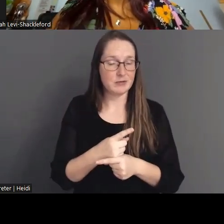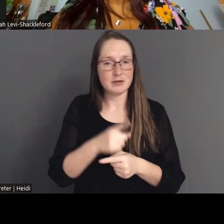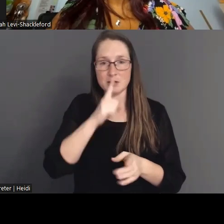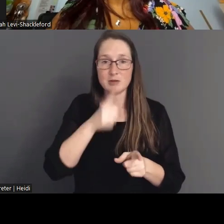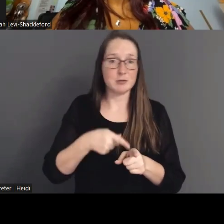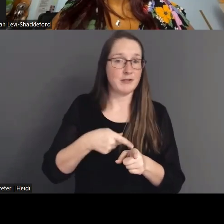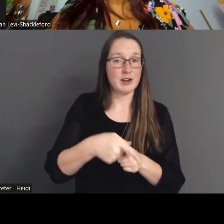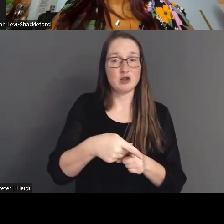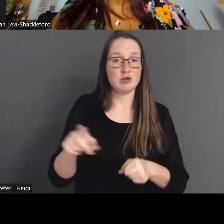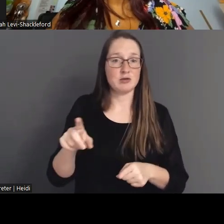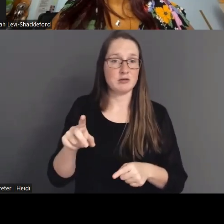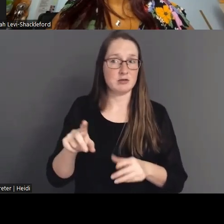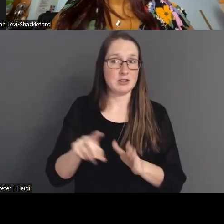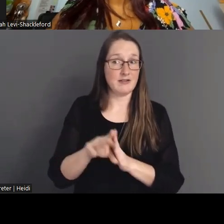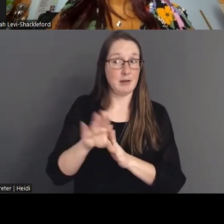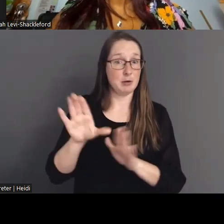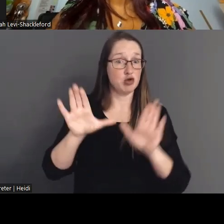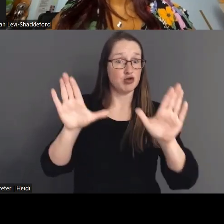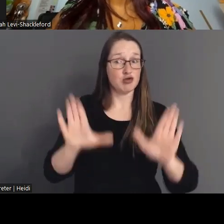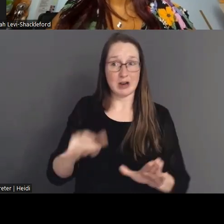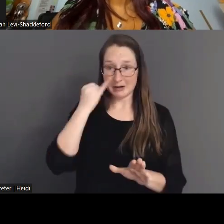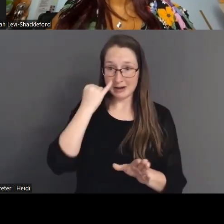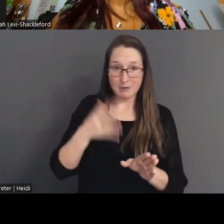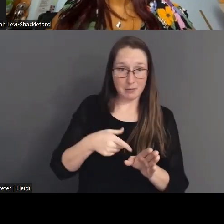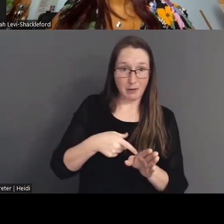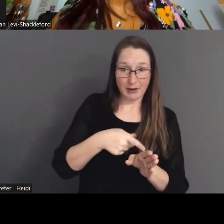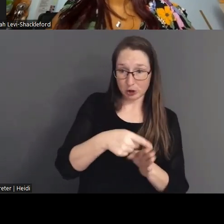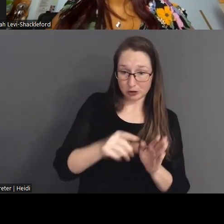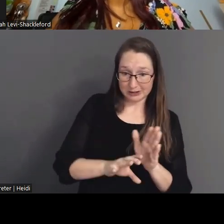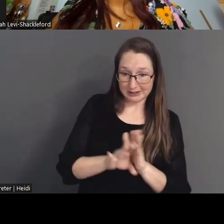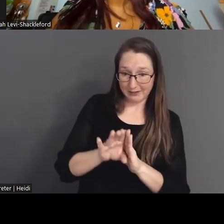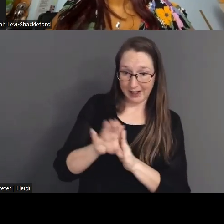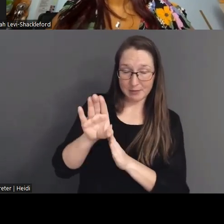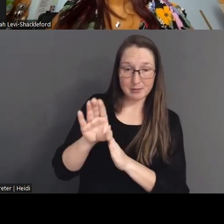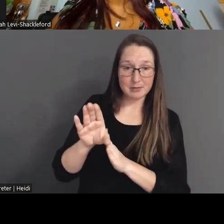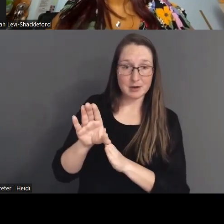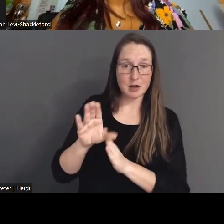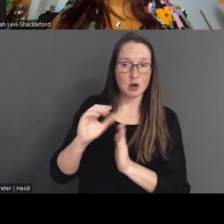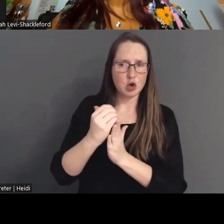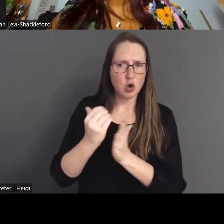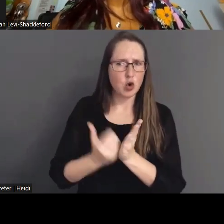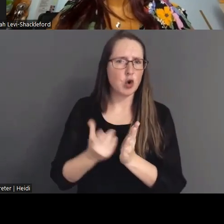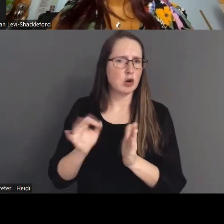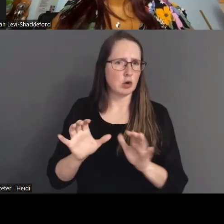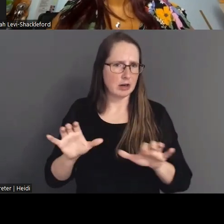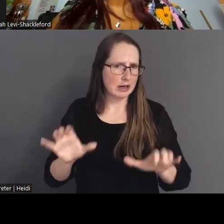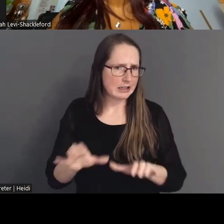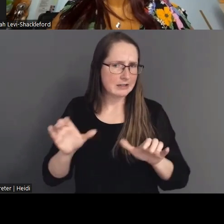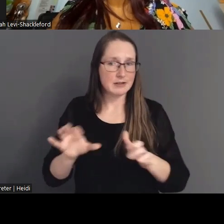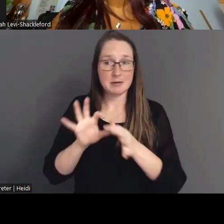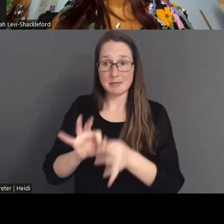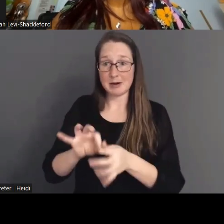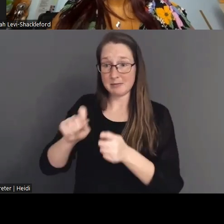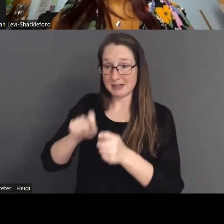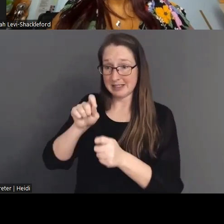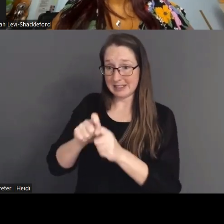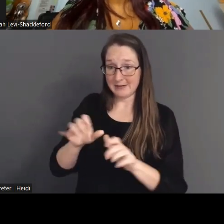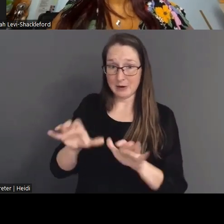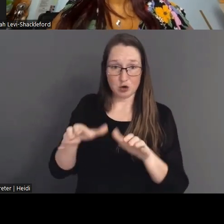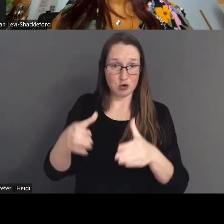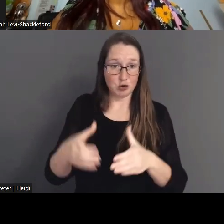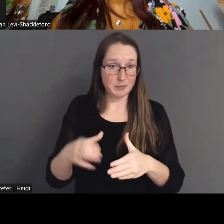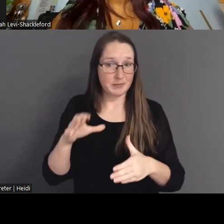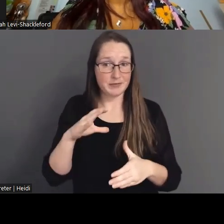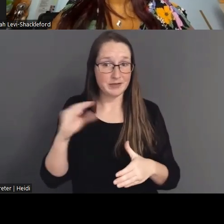professional development is great, but if it's a professional development course or activity about a specific group